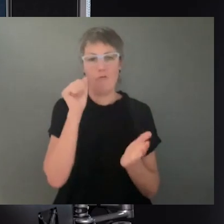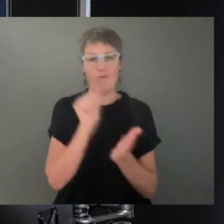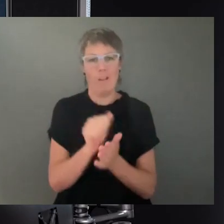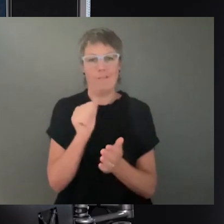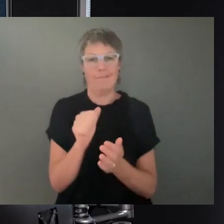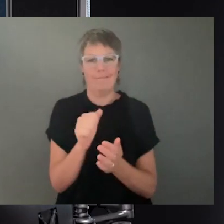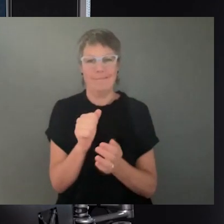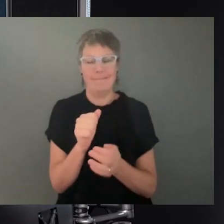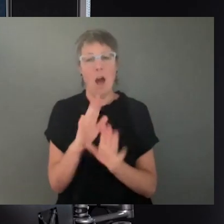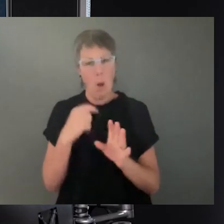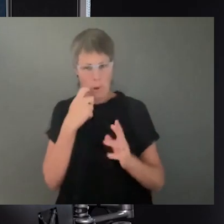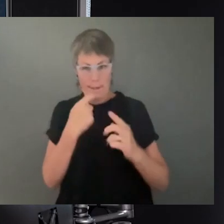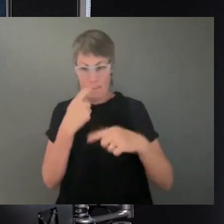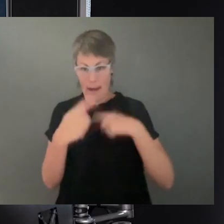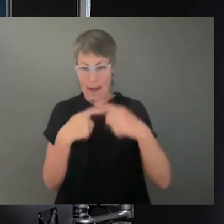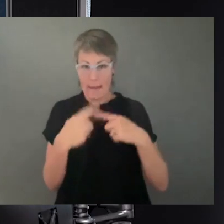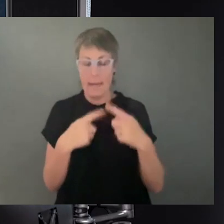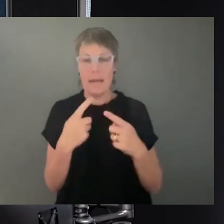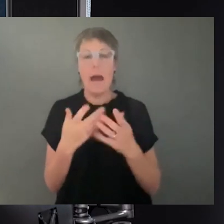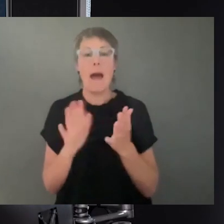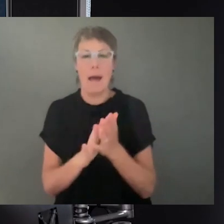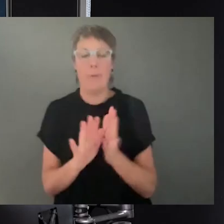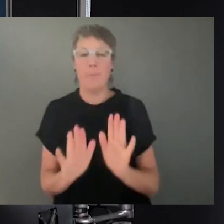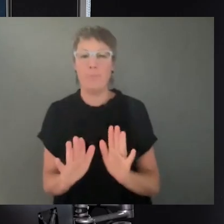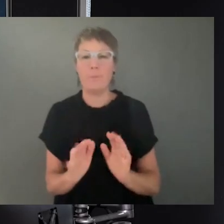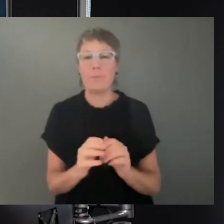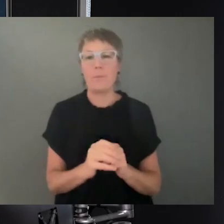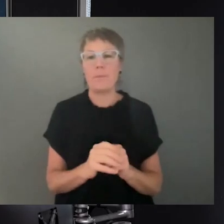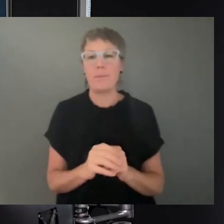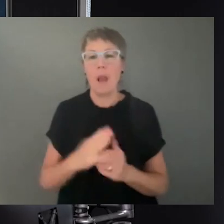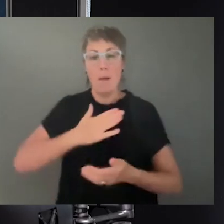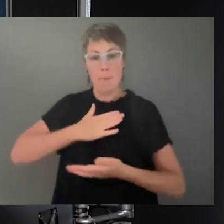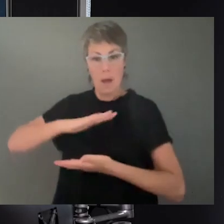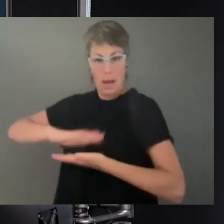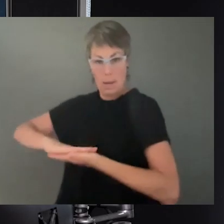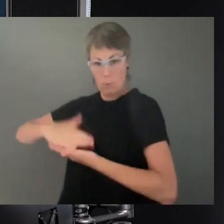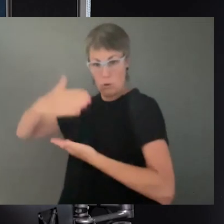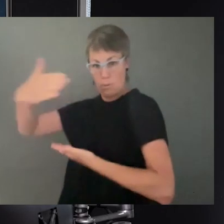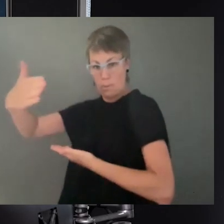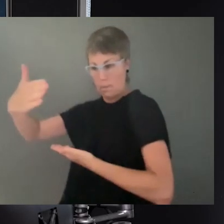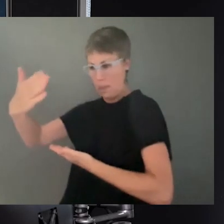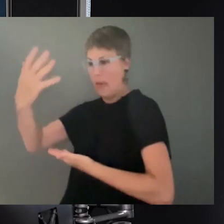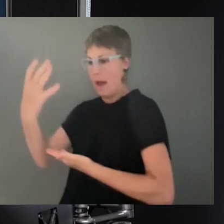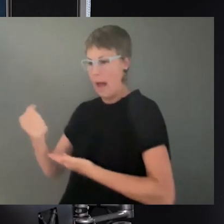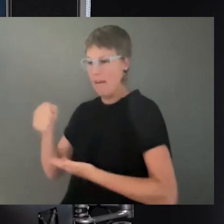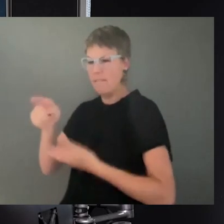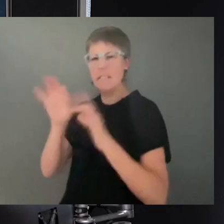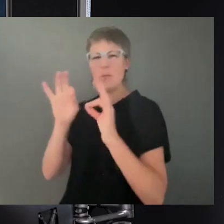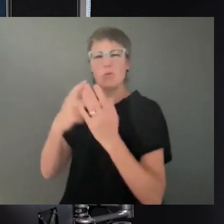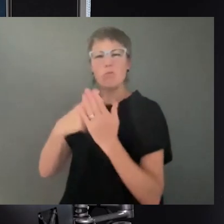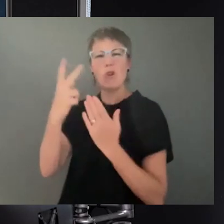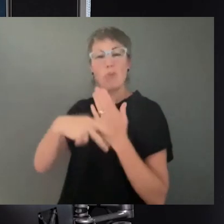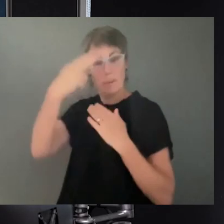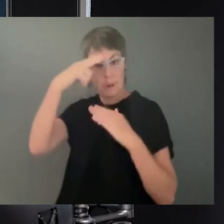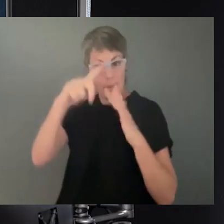a system we thought worked. And if I can just explain to your audience what that system is, basically I have a laptop, it's got the